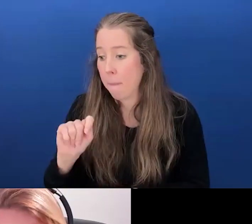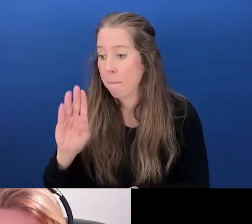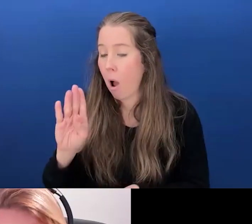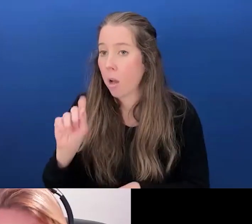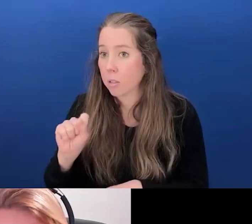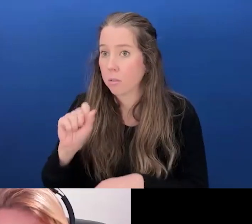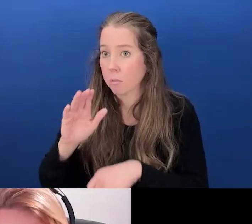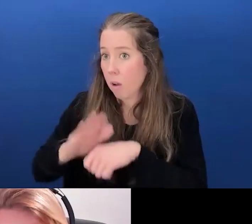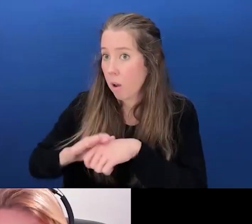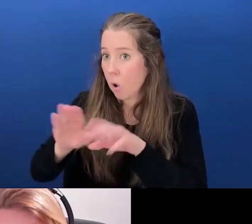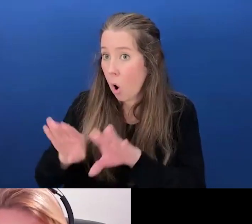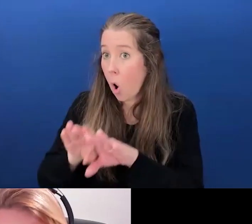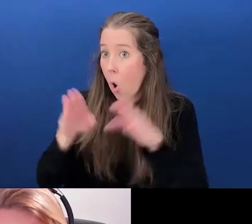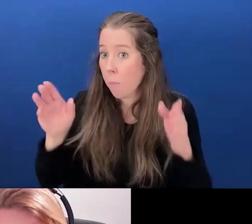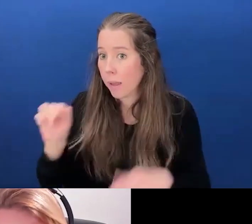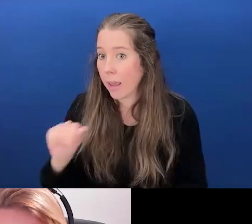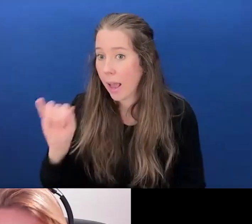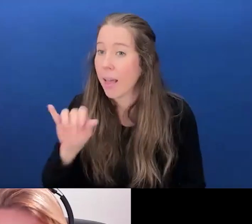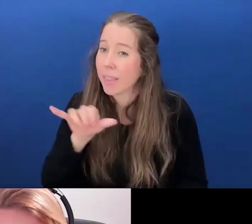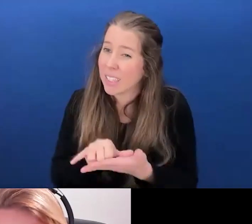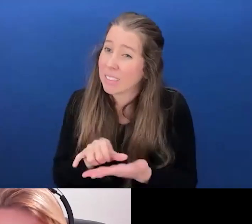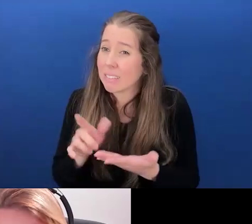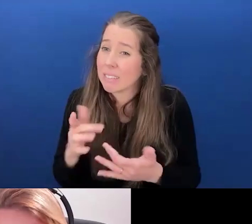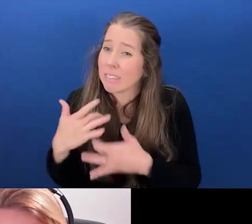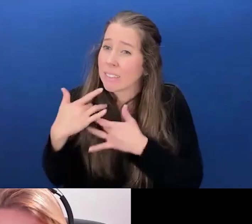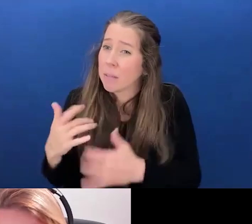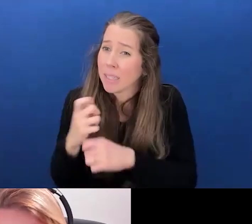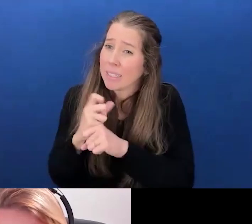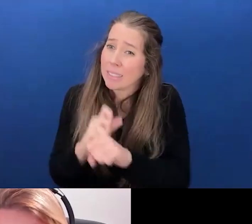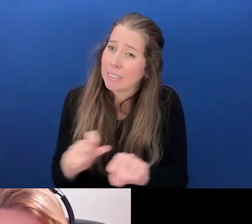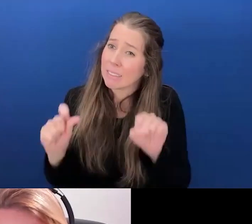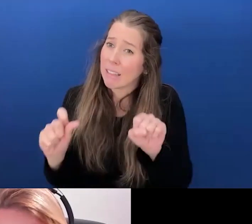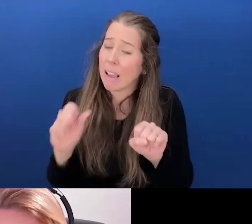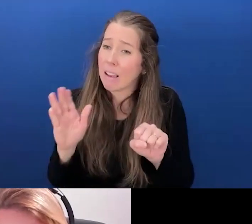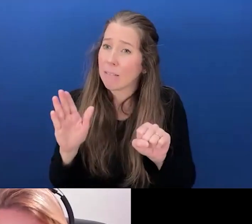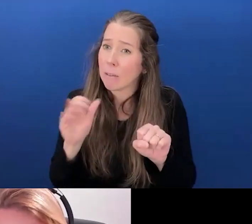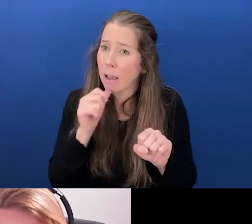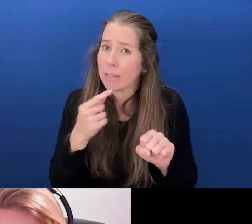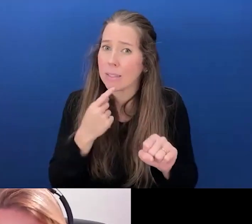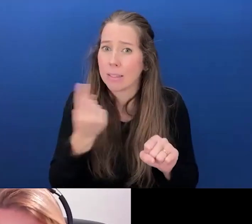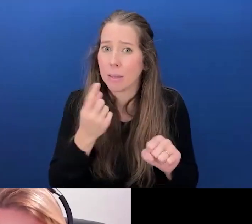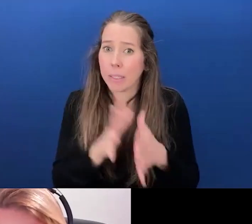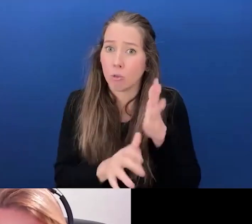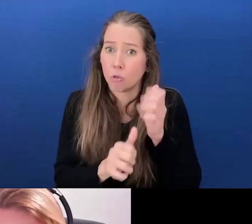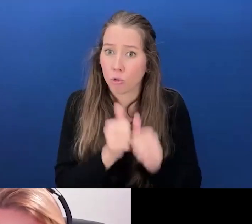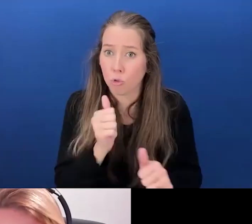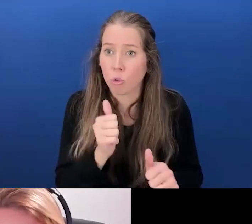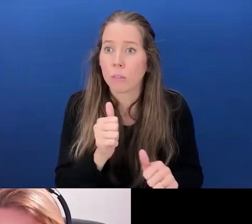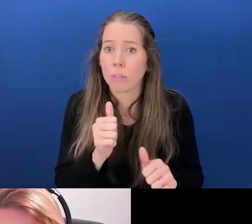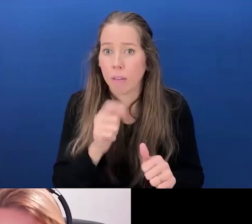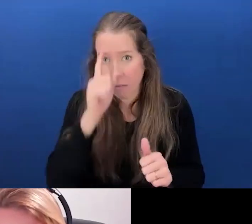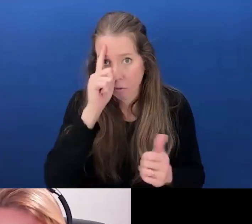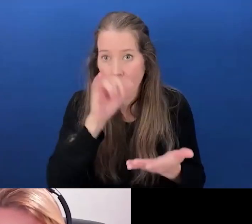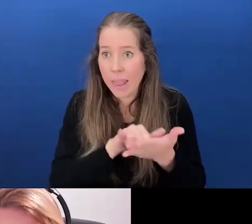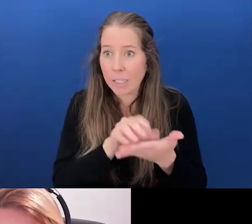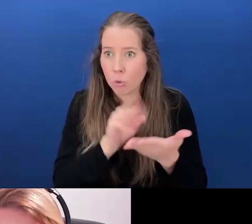is a fairly safe chatbot. It's not going to say something really, destructive to the student. It's not going